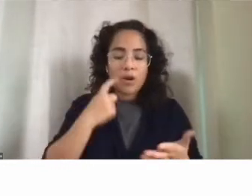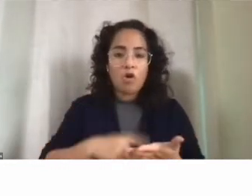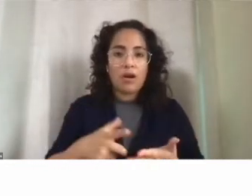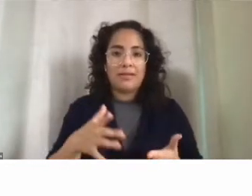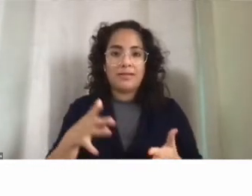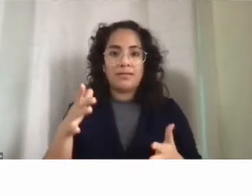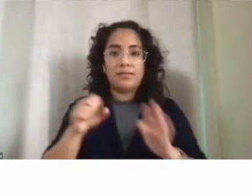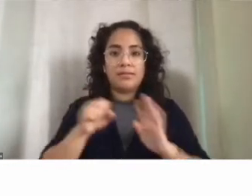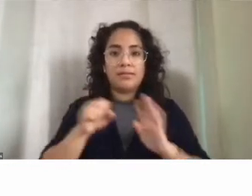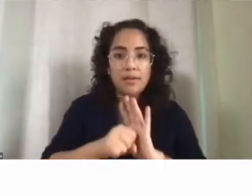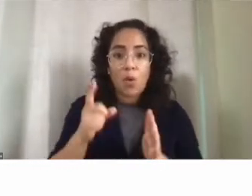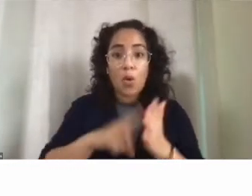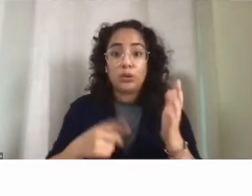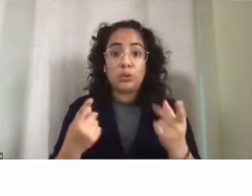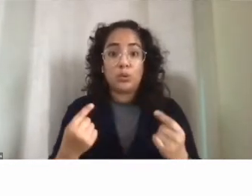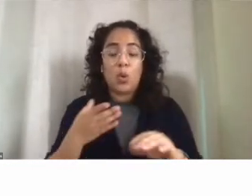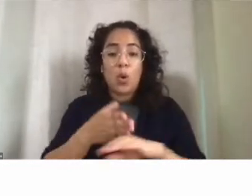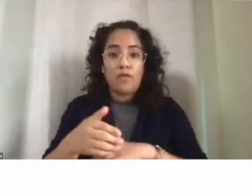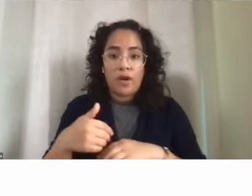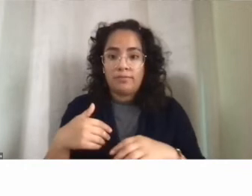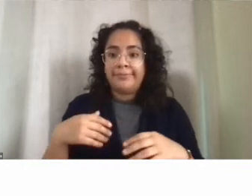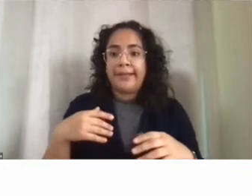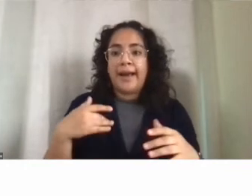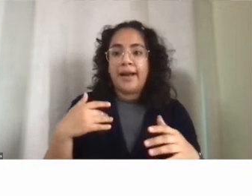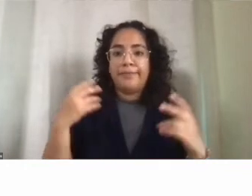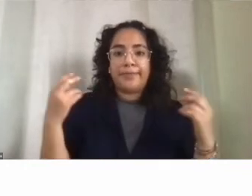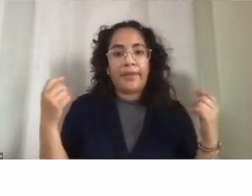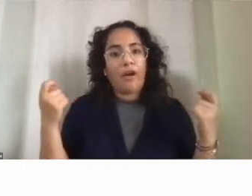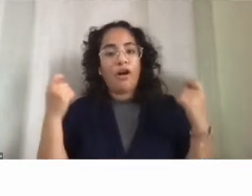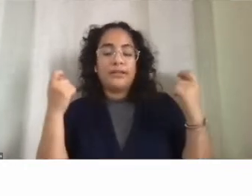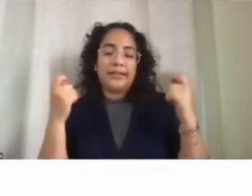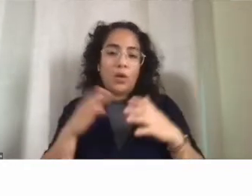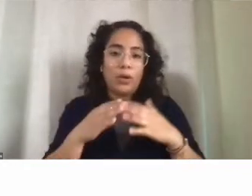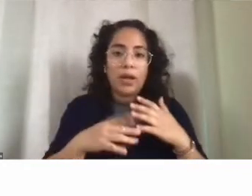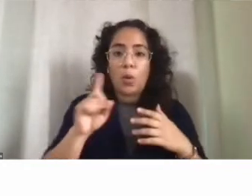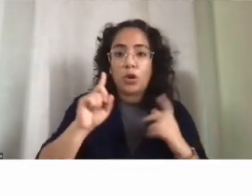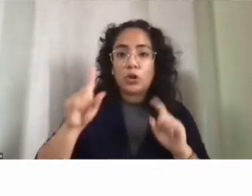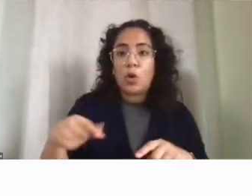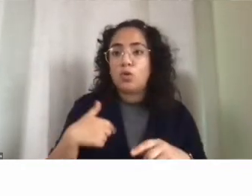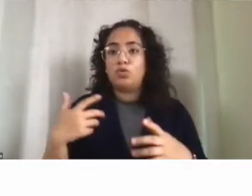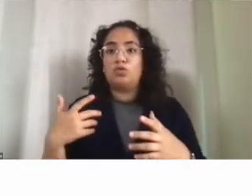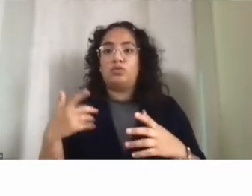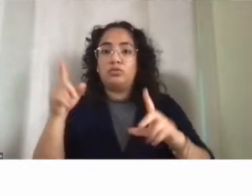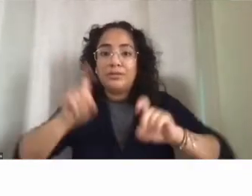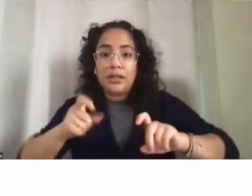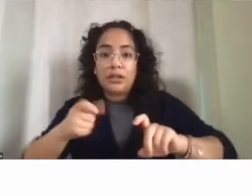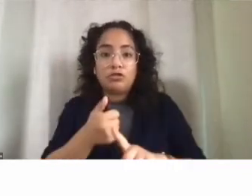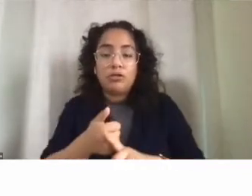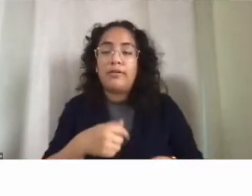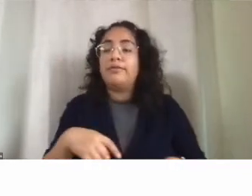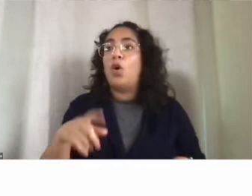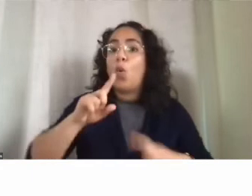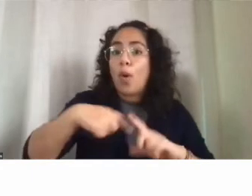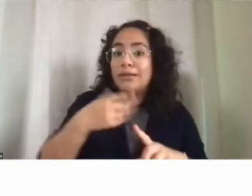over a holiday weekend, where do you go to get tested, and when is the best time to get